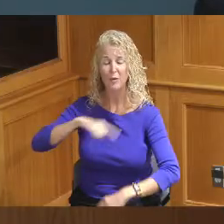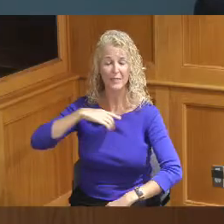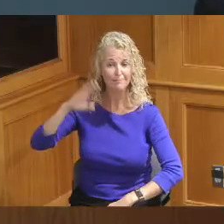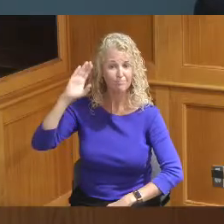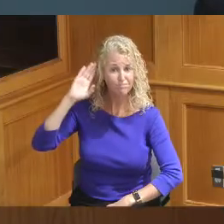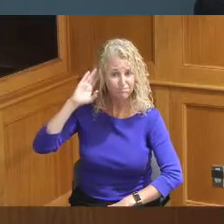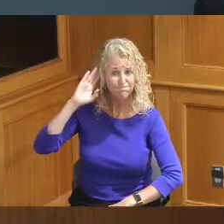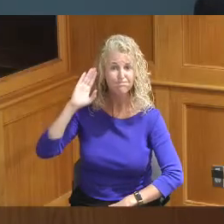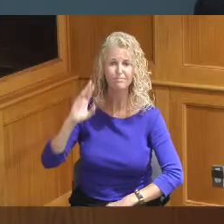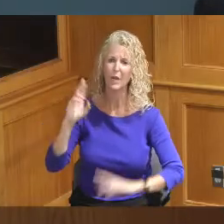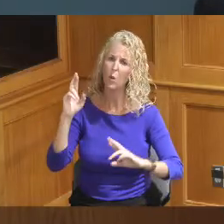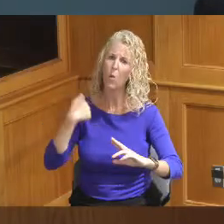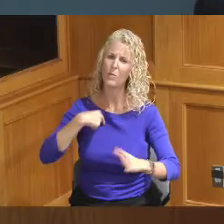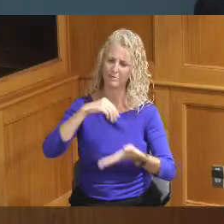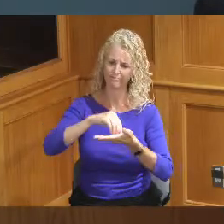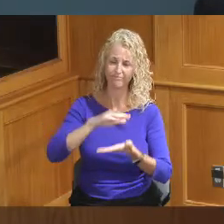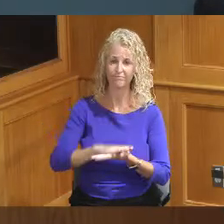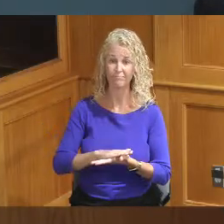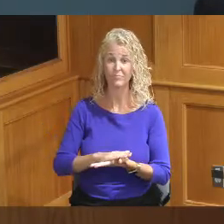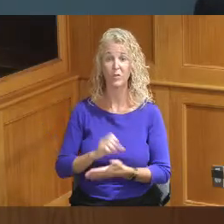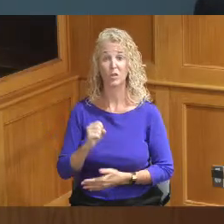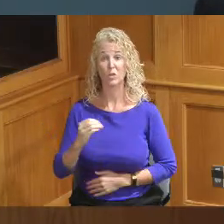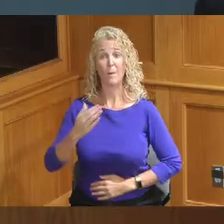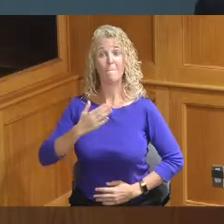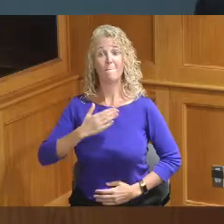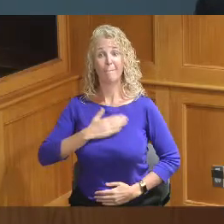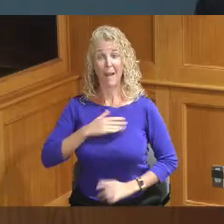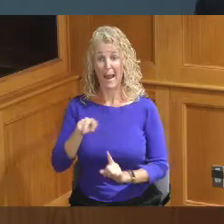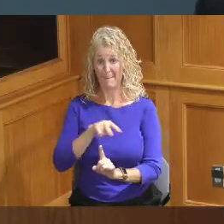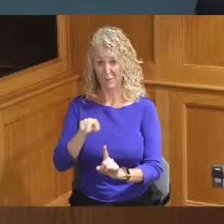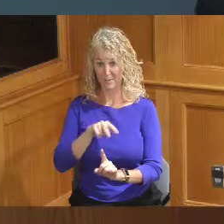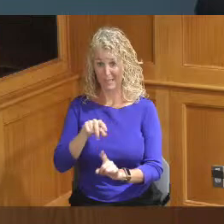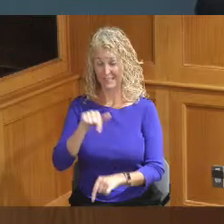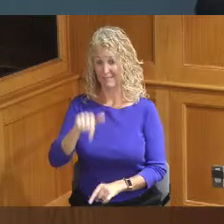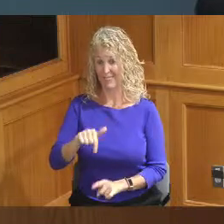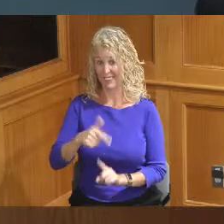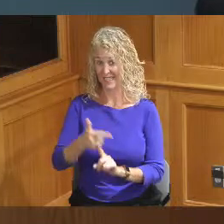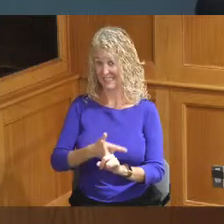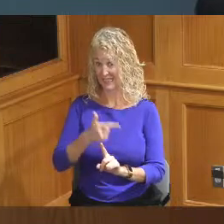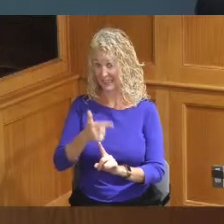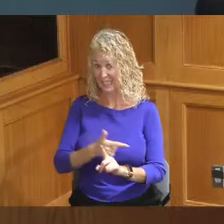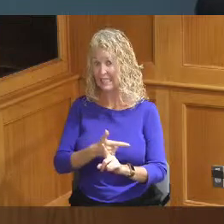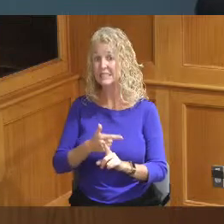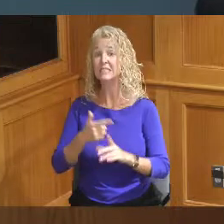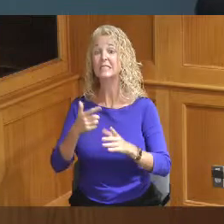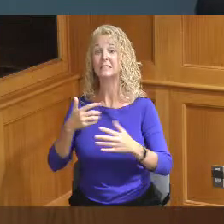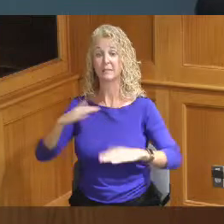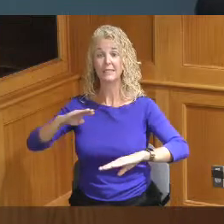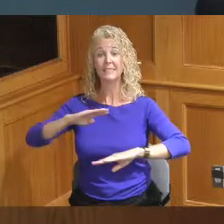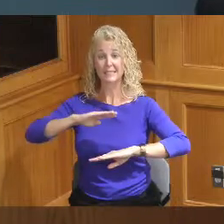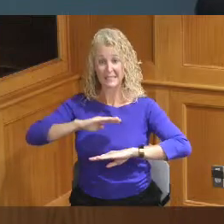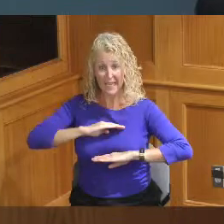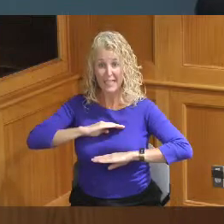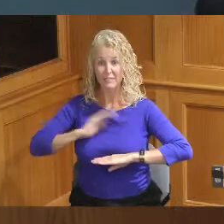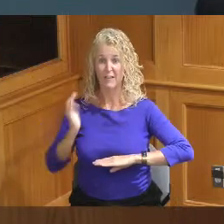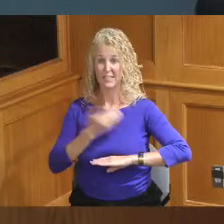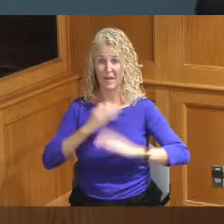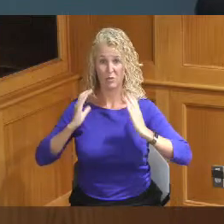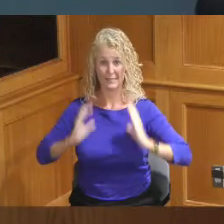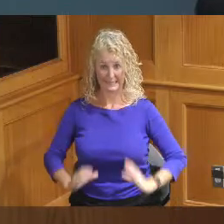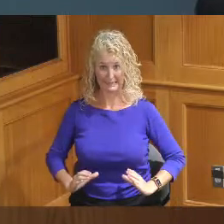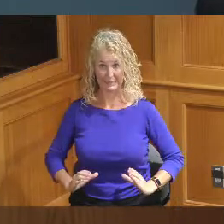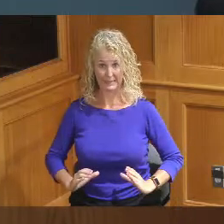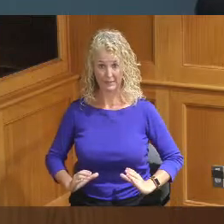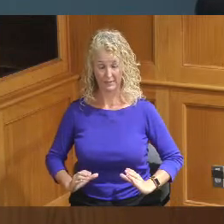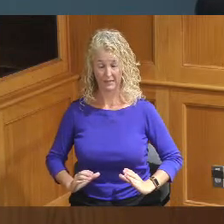that. So from my vantage point, we have delivered on what the residents were asking us to do.